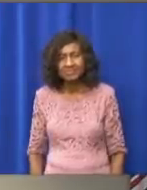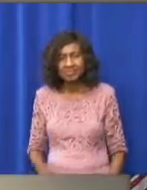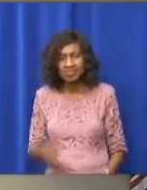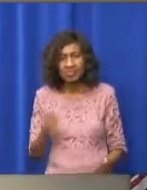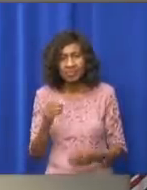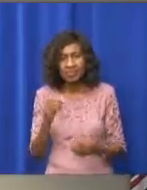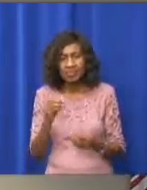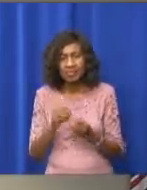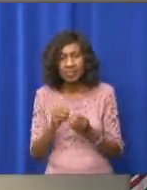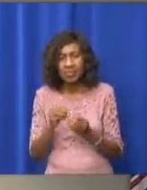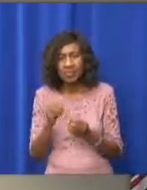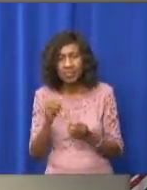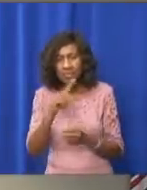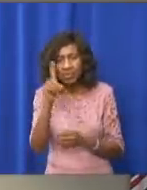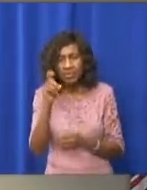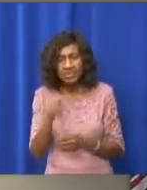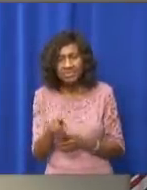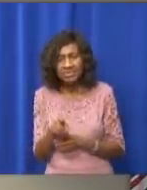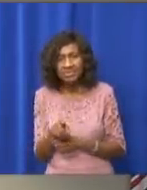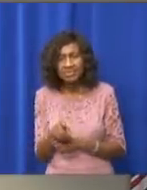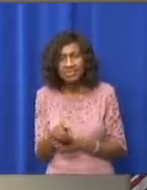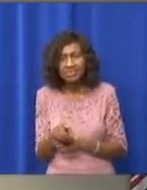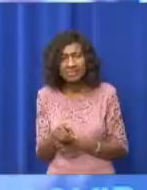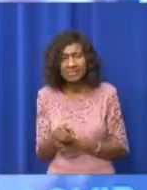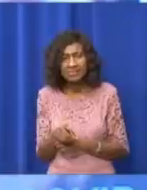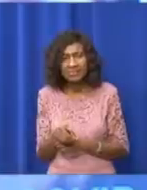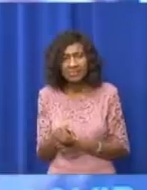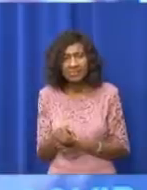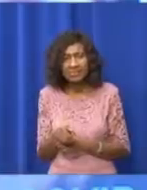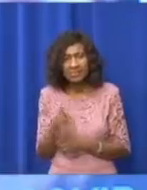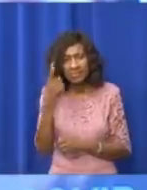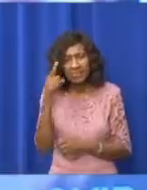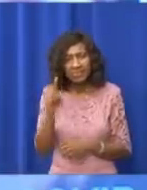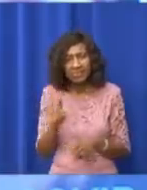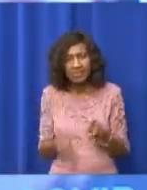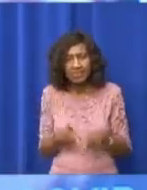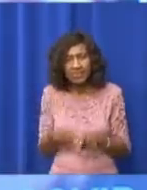few more questions as it relates to those who conduct home